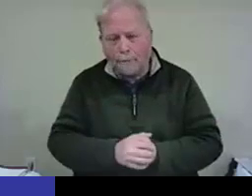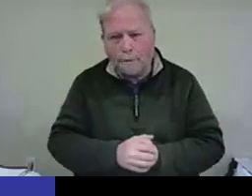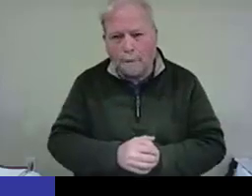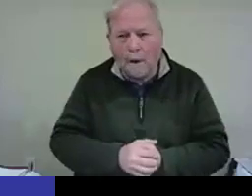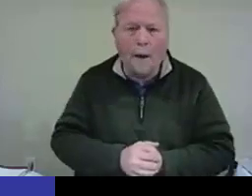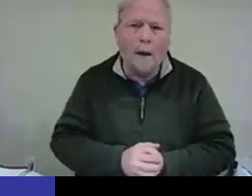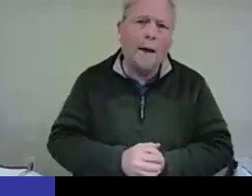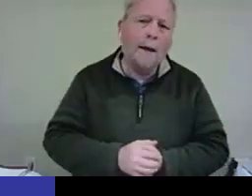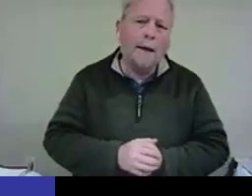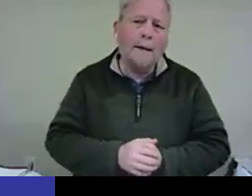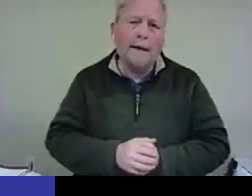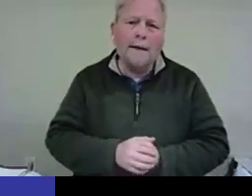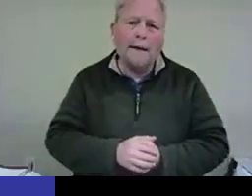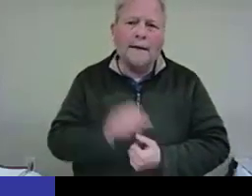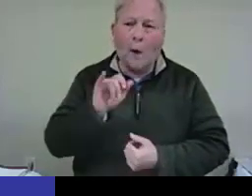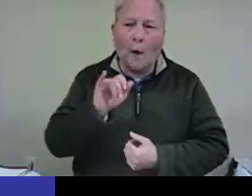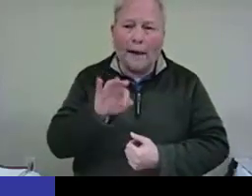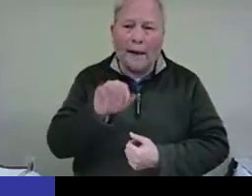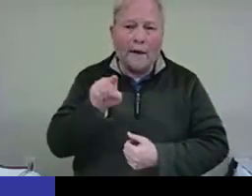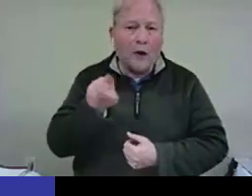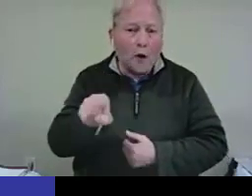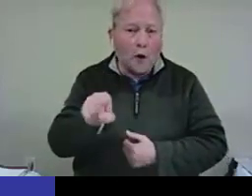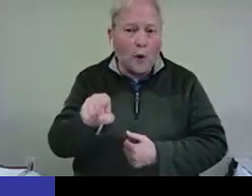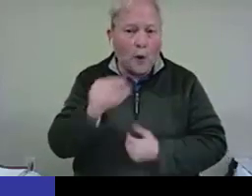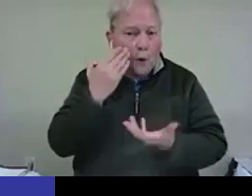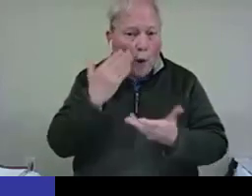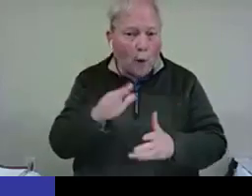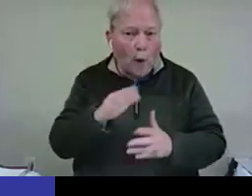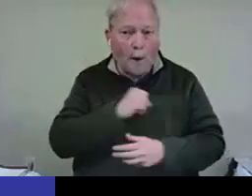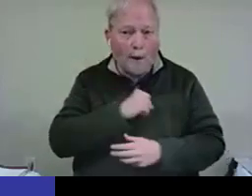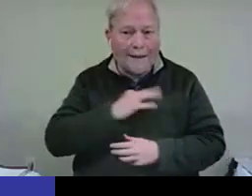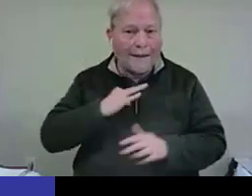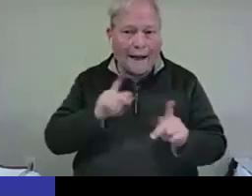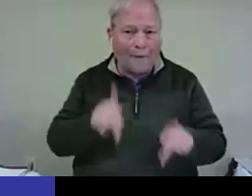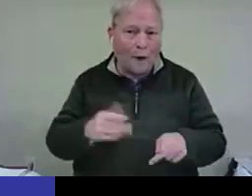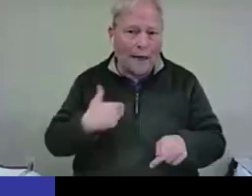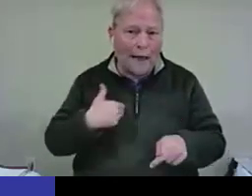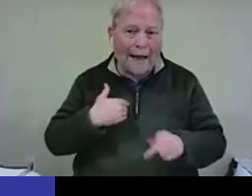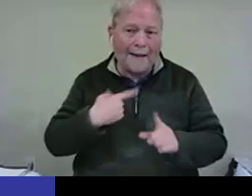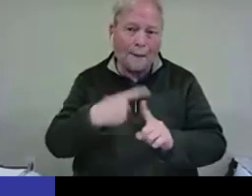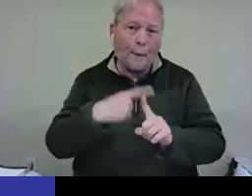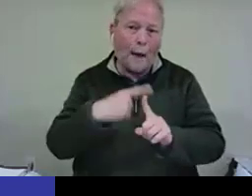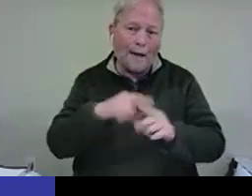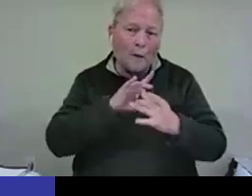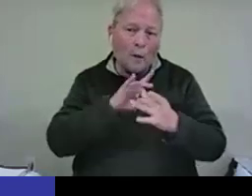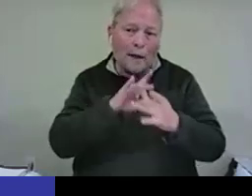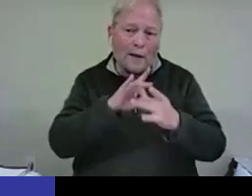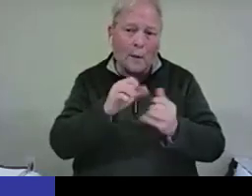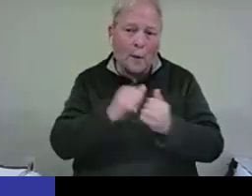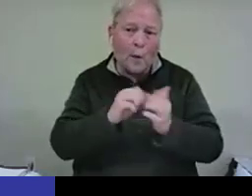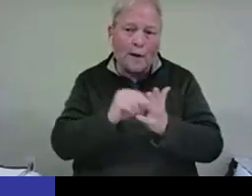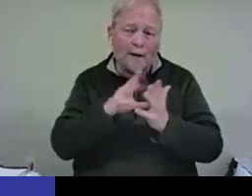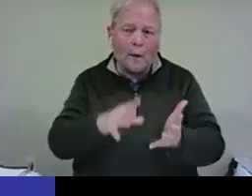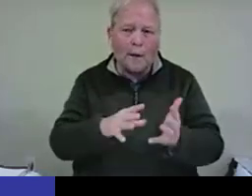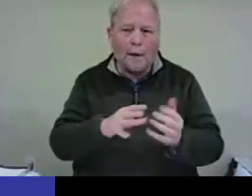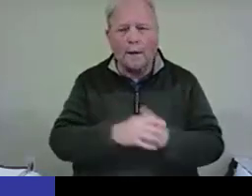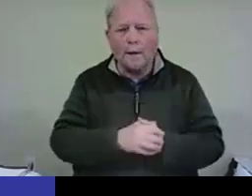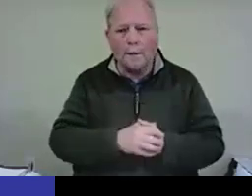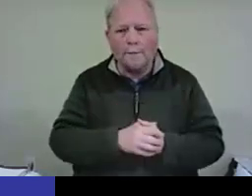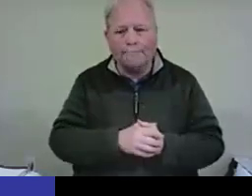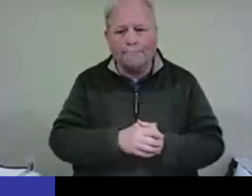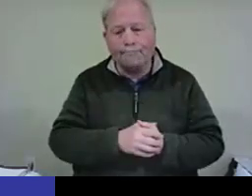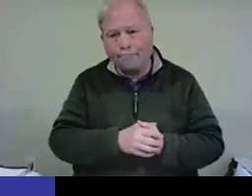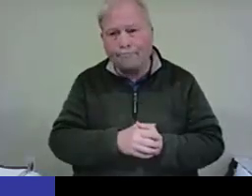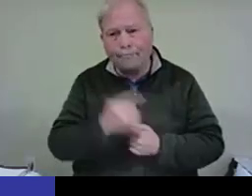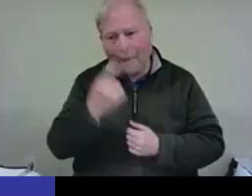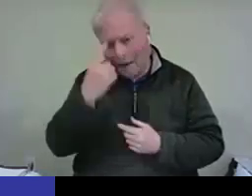if you're not able to identify a staff member that has any kind of positive relationship with a student, start thinking about what that kid's school day is like.